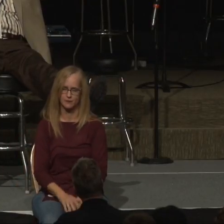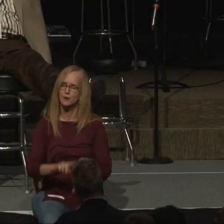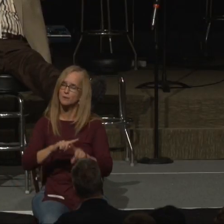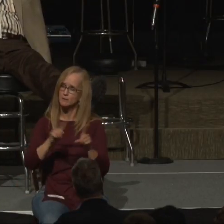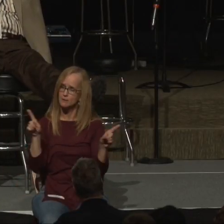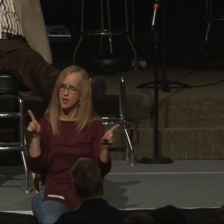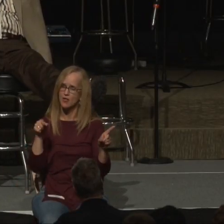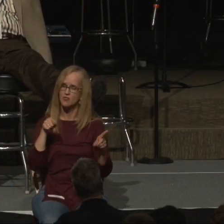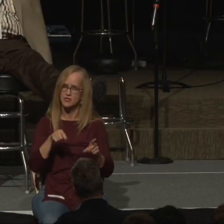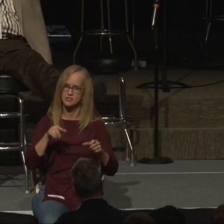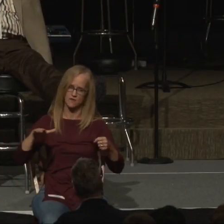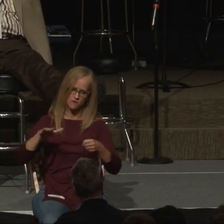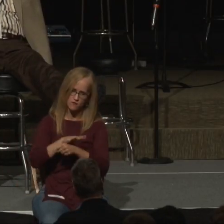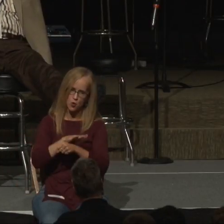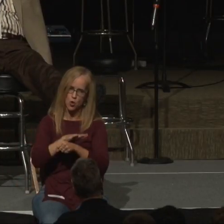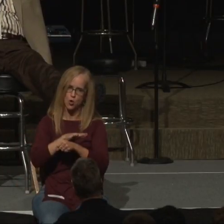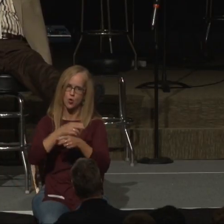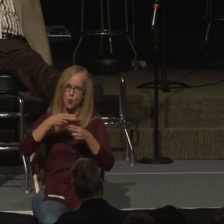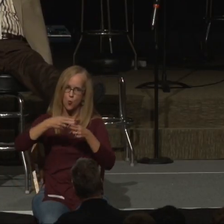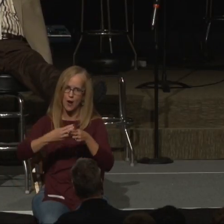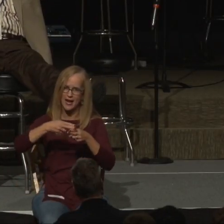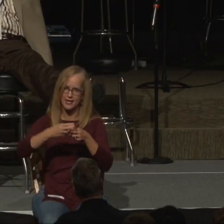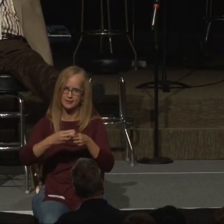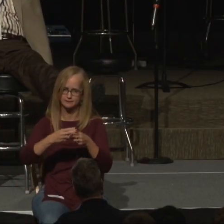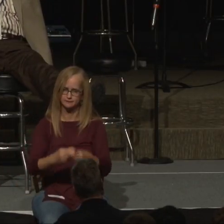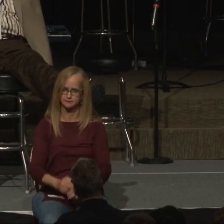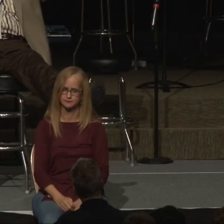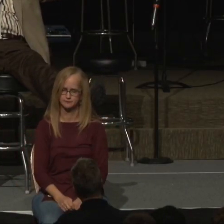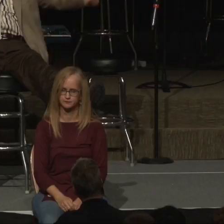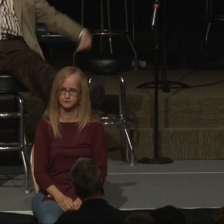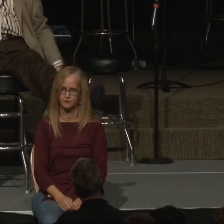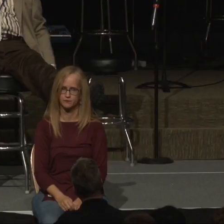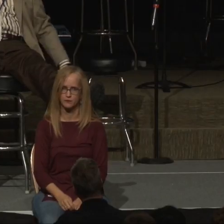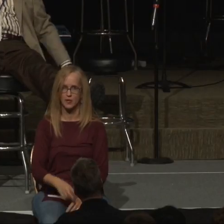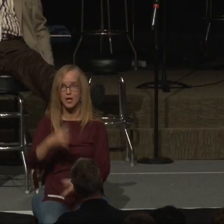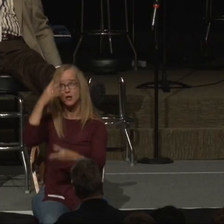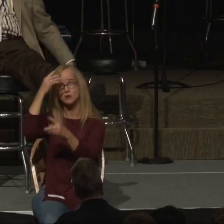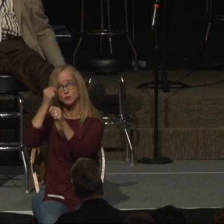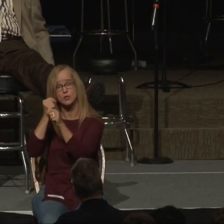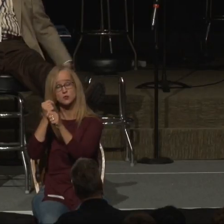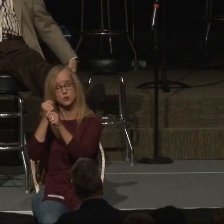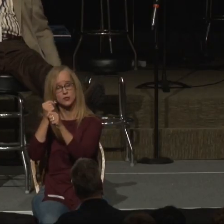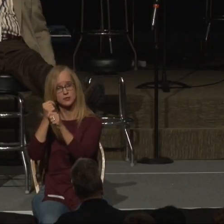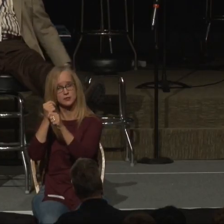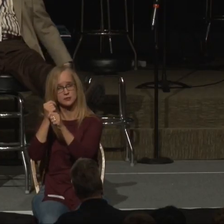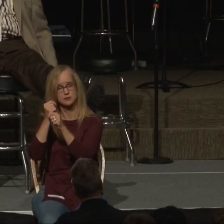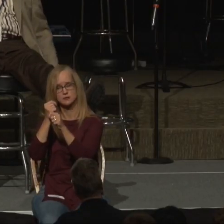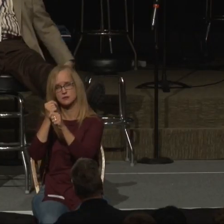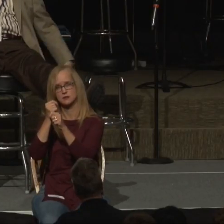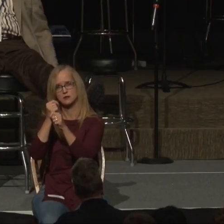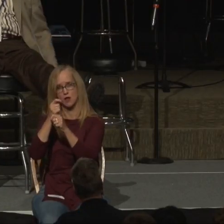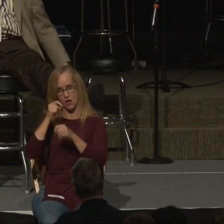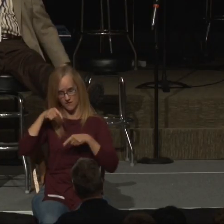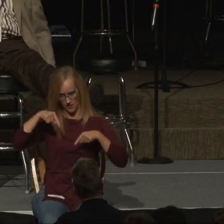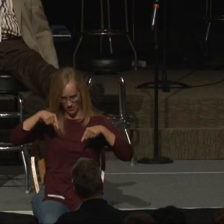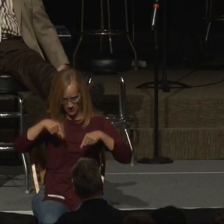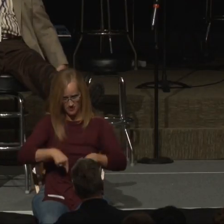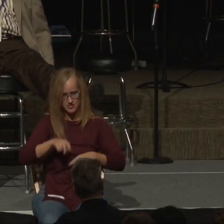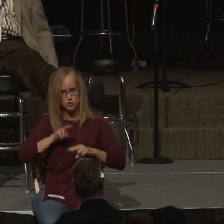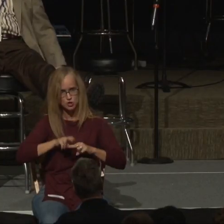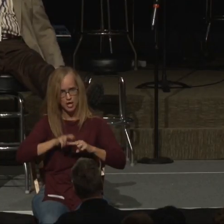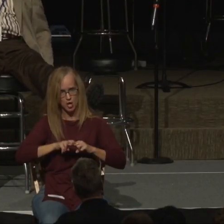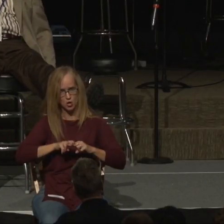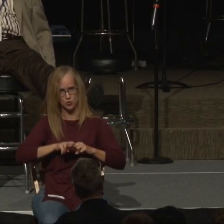But this is full weighted in the trustworthiness of this chair.